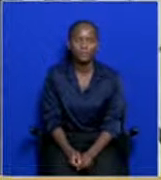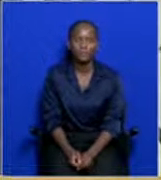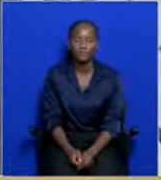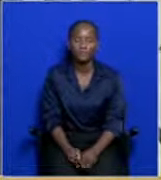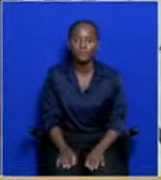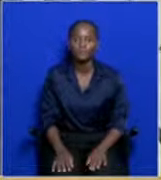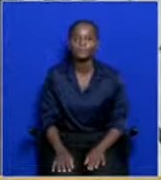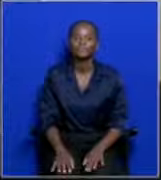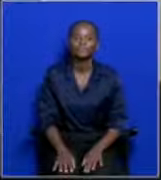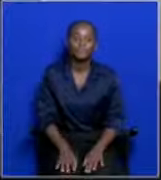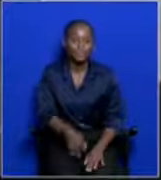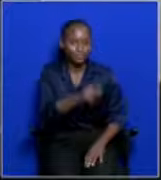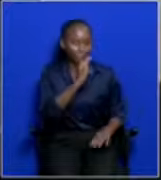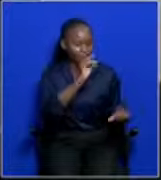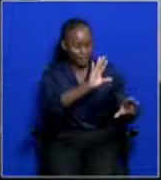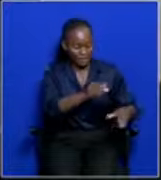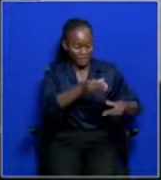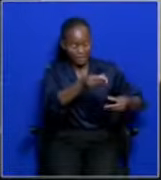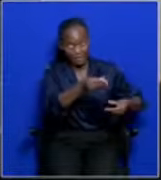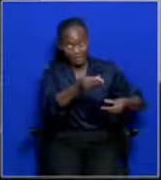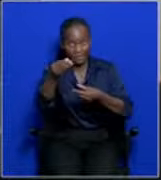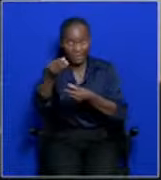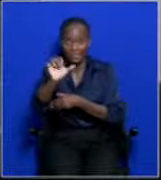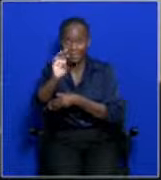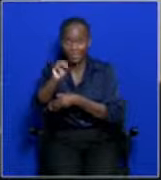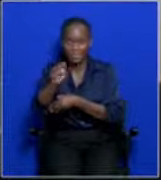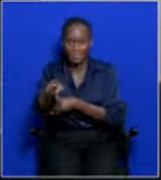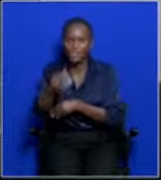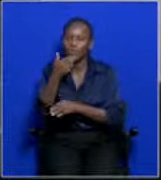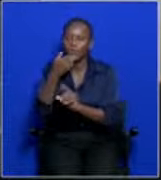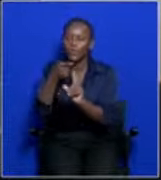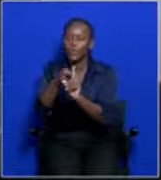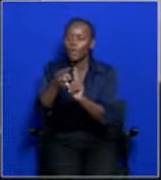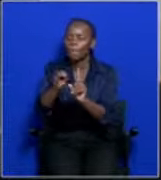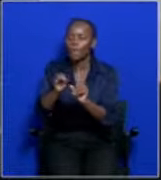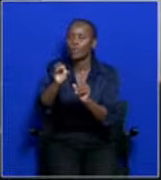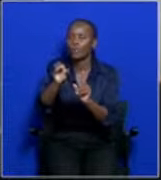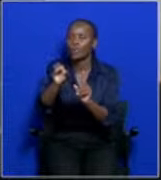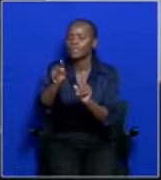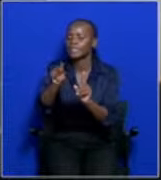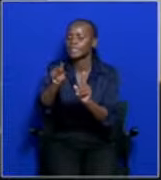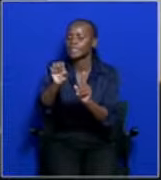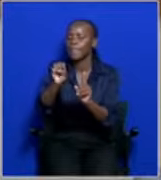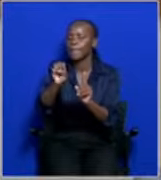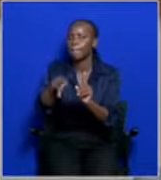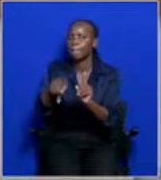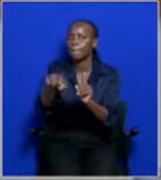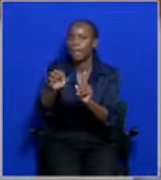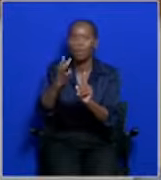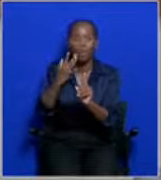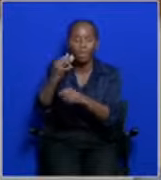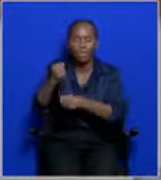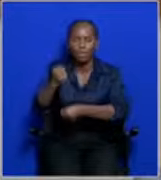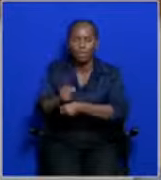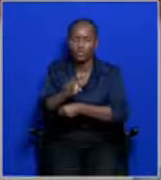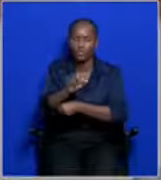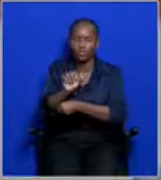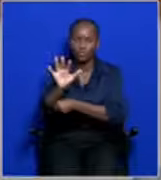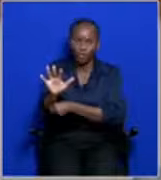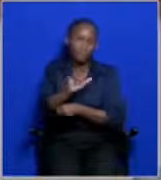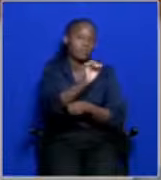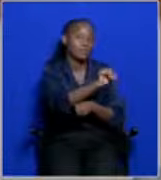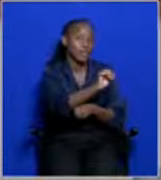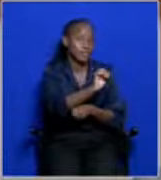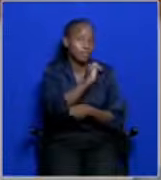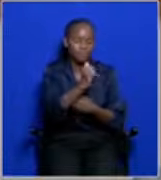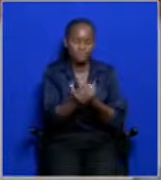she gave it to Ms. Mutsepe in 2023. Yes, that is in TLM 11 and 12, I think.